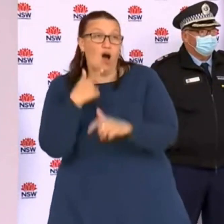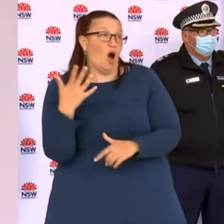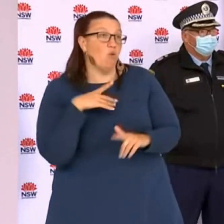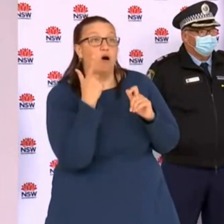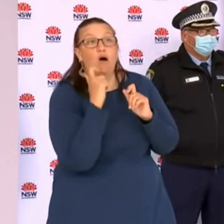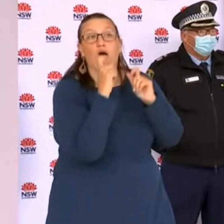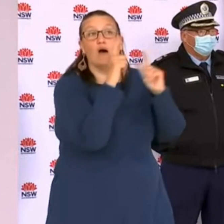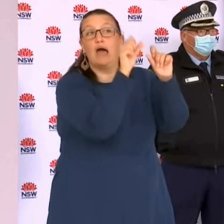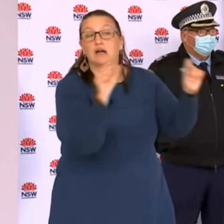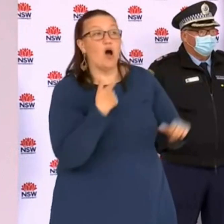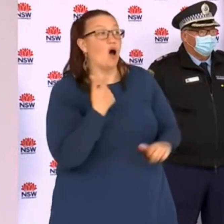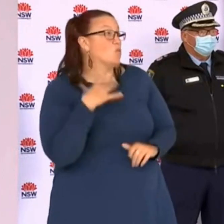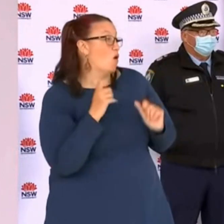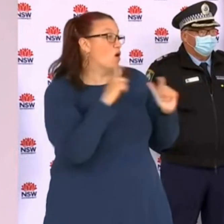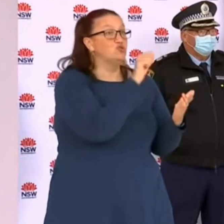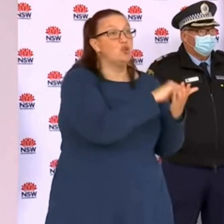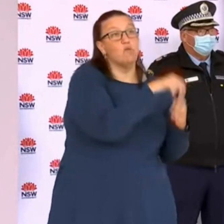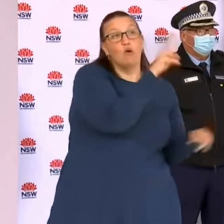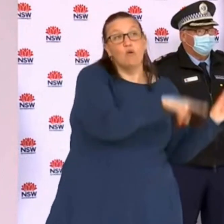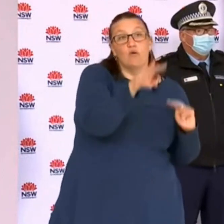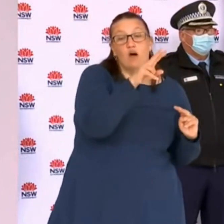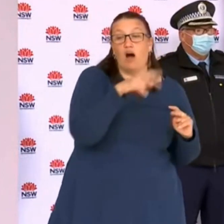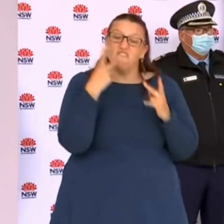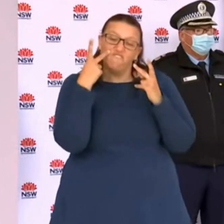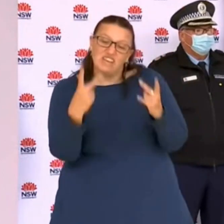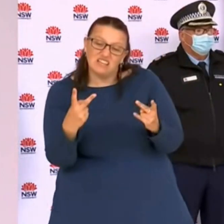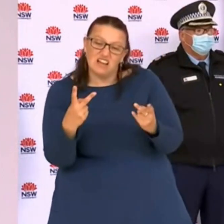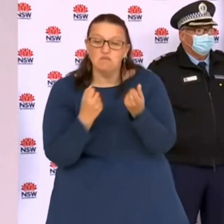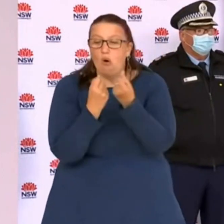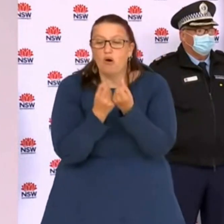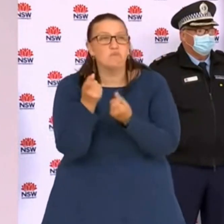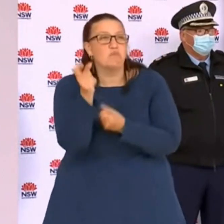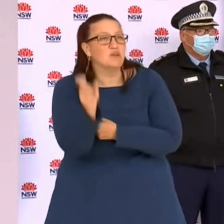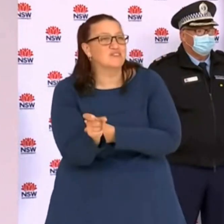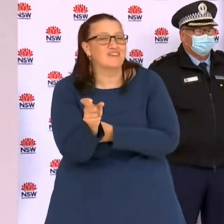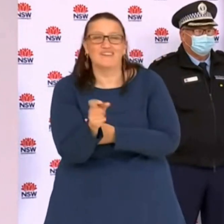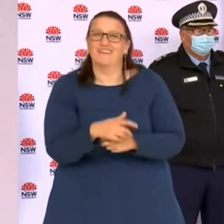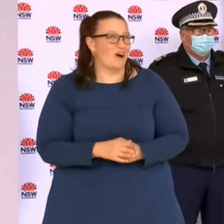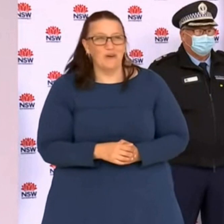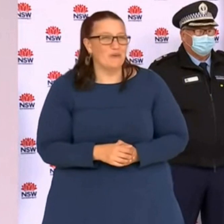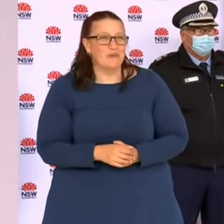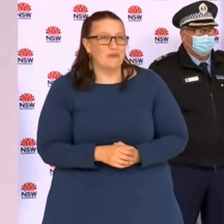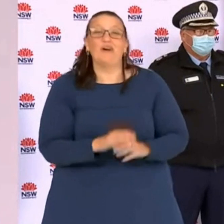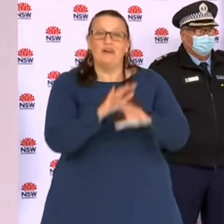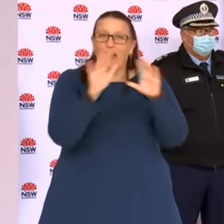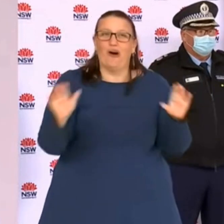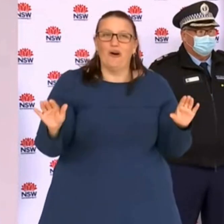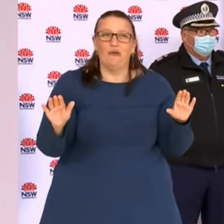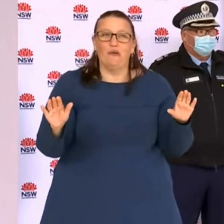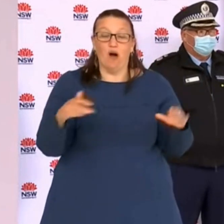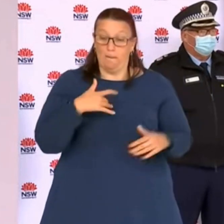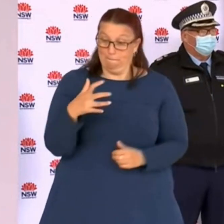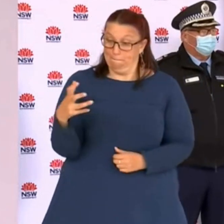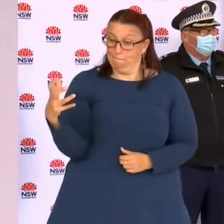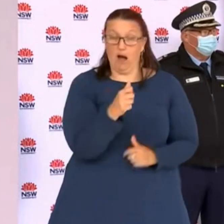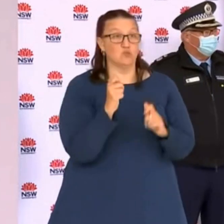you are the same person providing care or support to that same person. We just need people to stop interacting for this lockdown to work. And